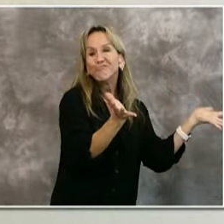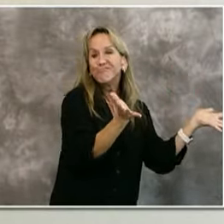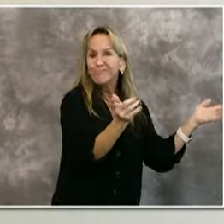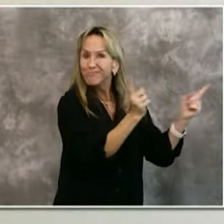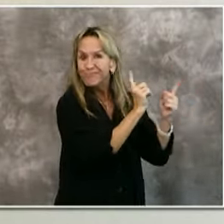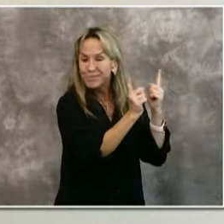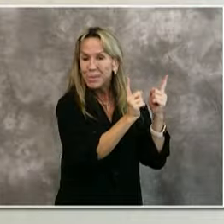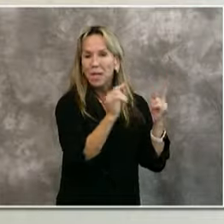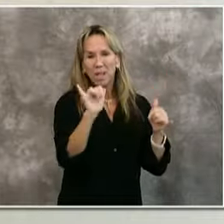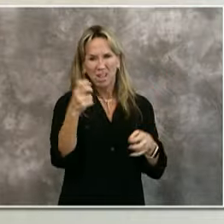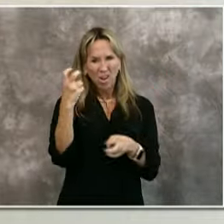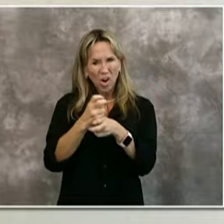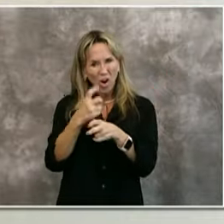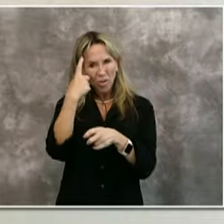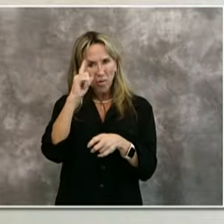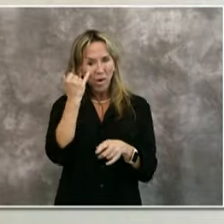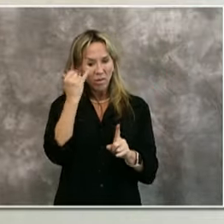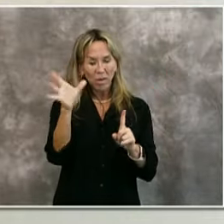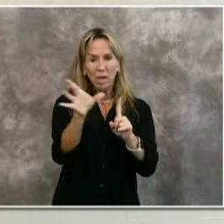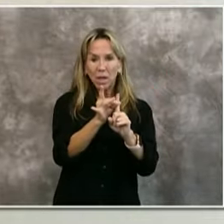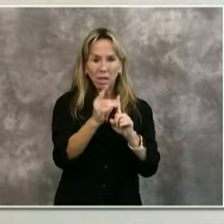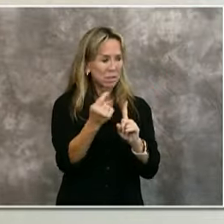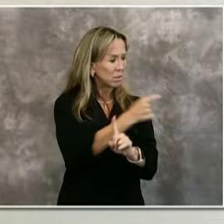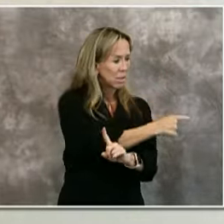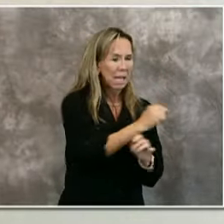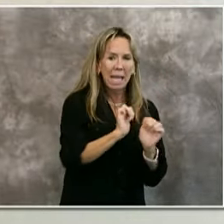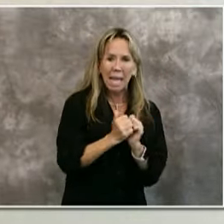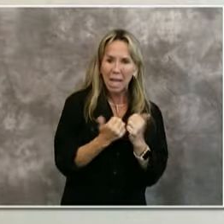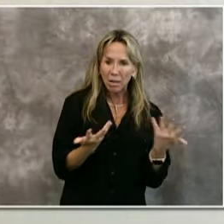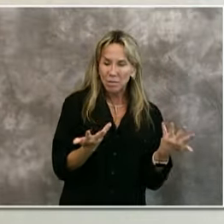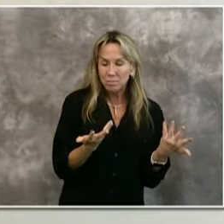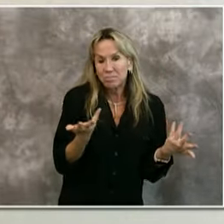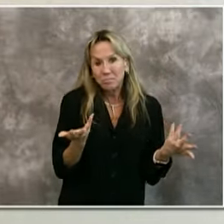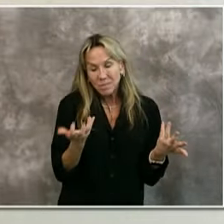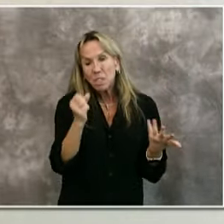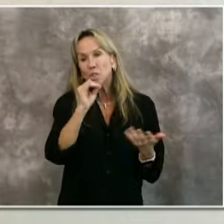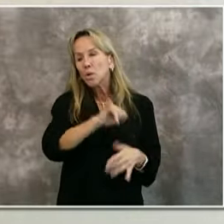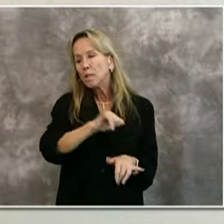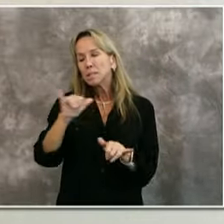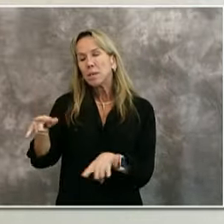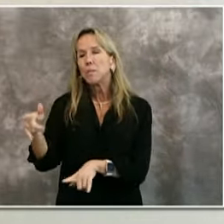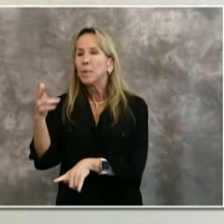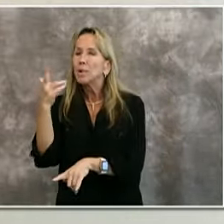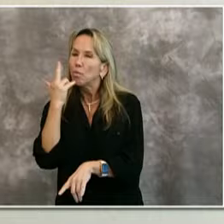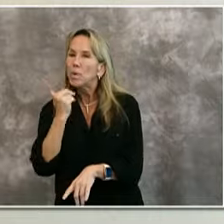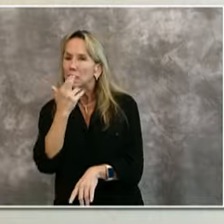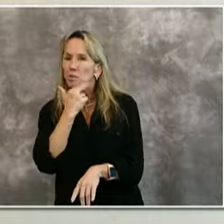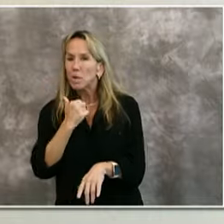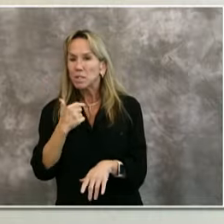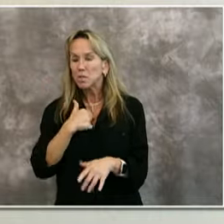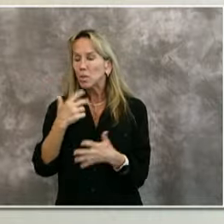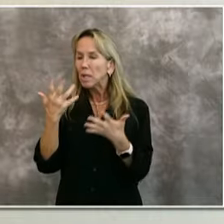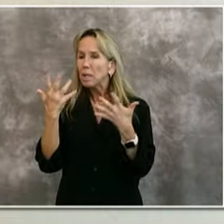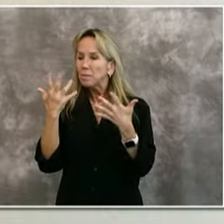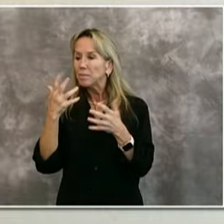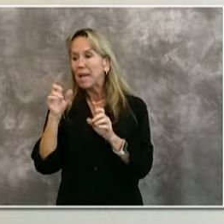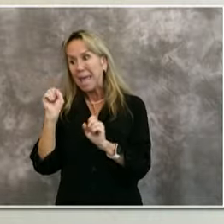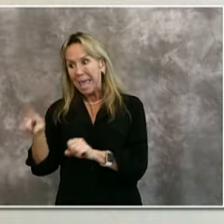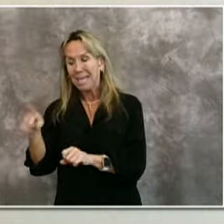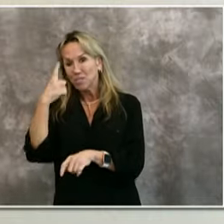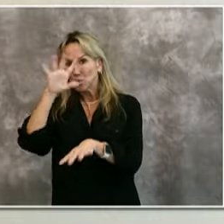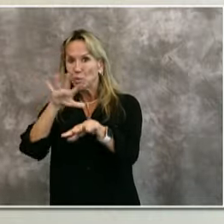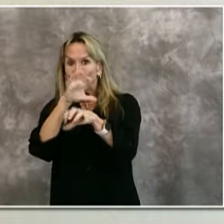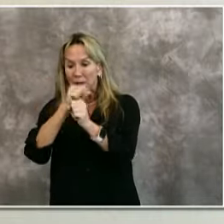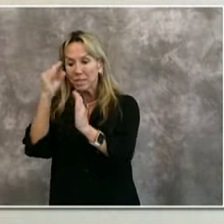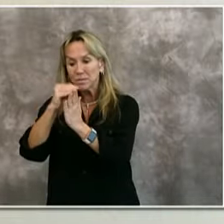trace as opposed to restaurants, who we strongly encourage to have reservation systems. So if there is an outbreak, we're able to track who was at